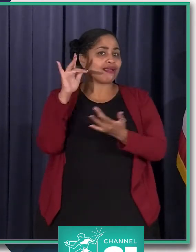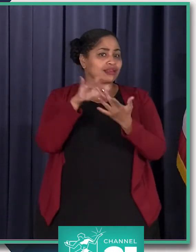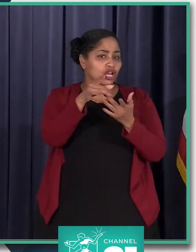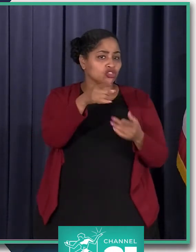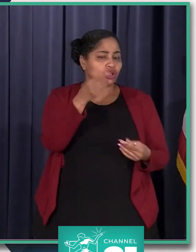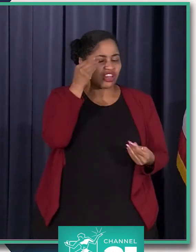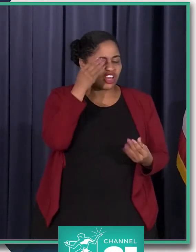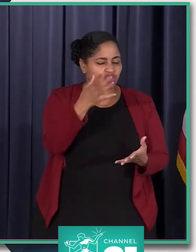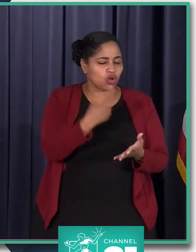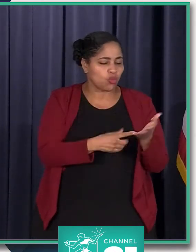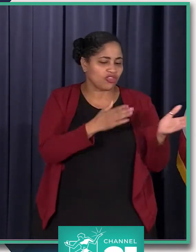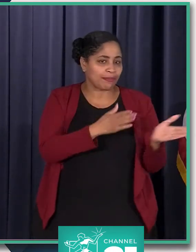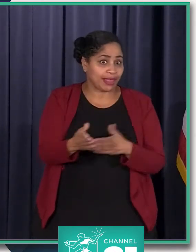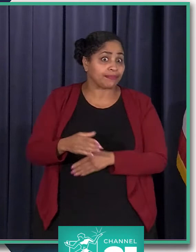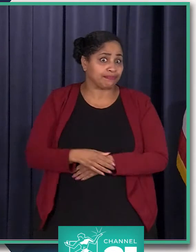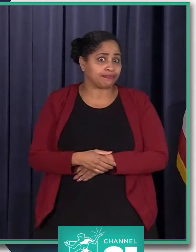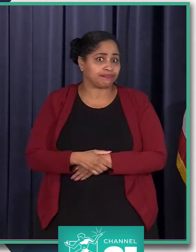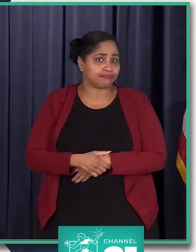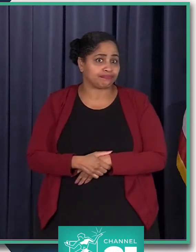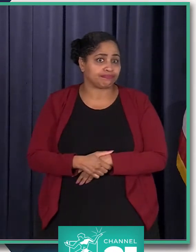what our course of action will be.